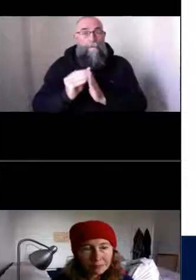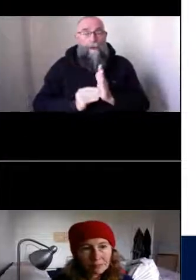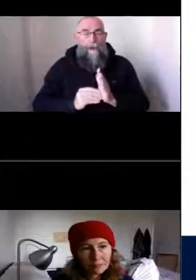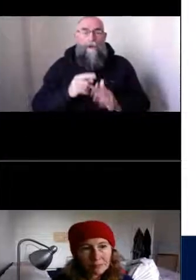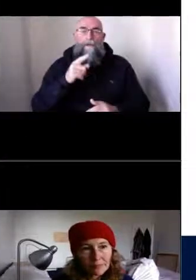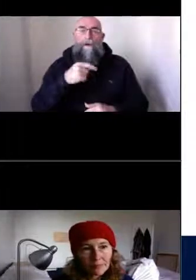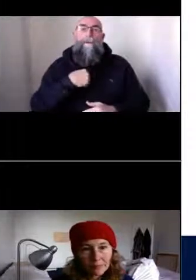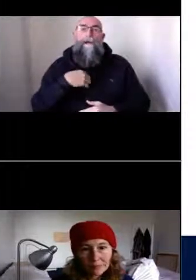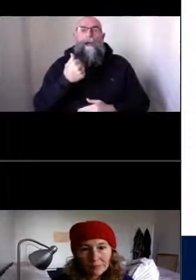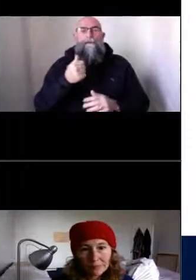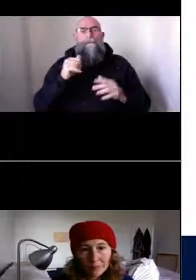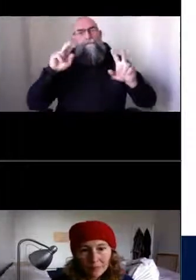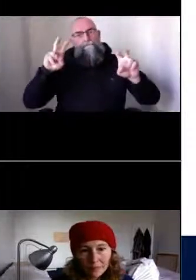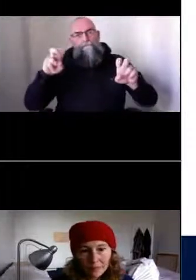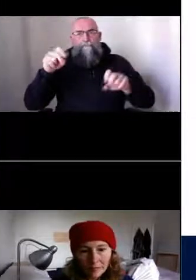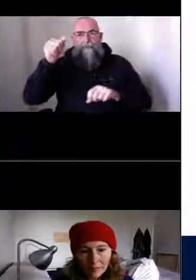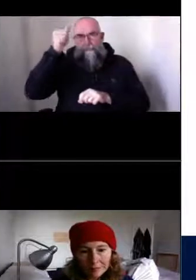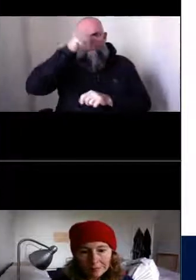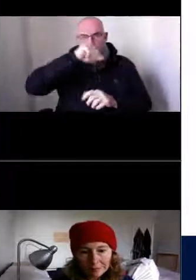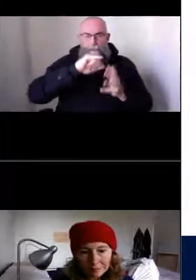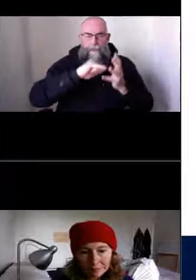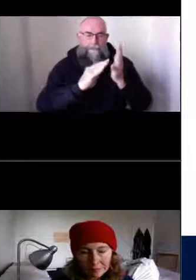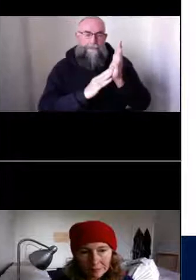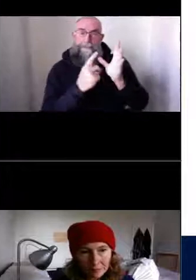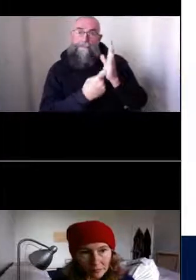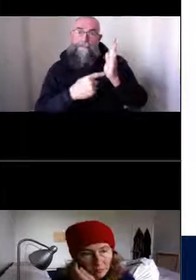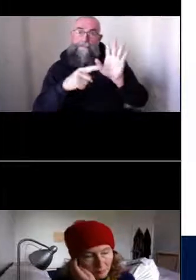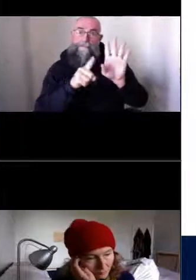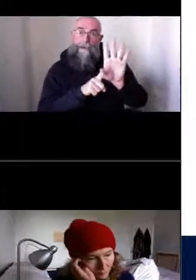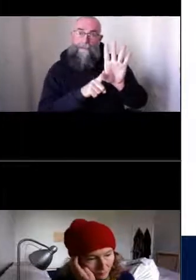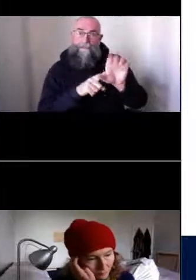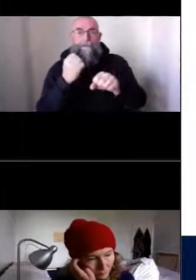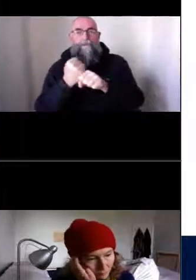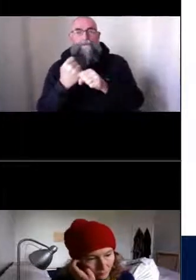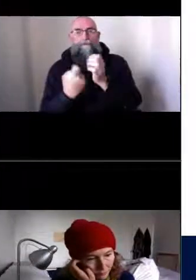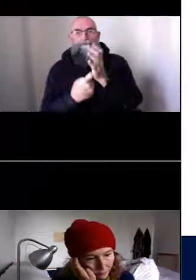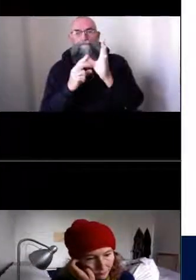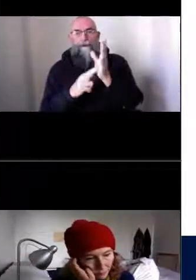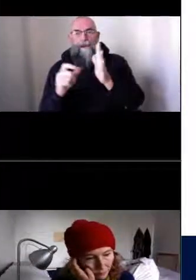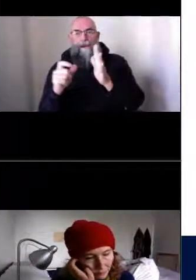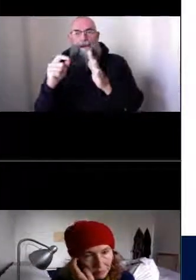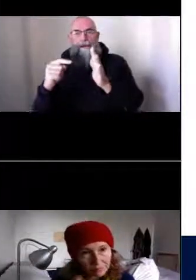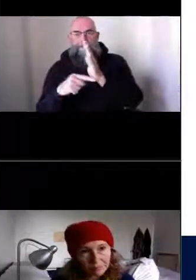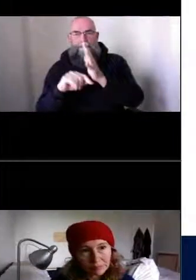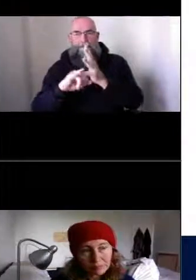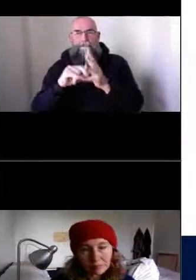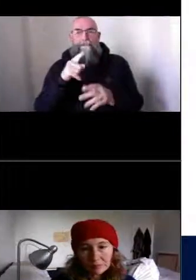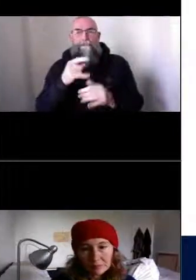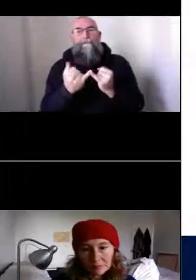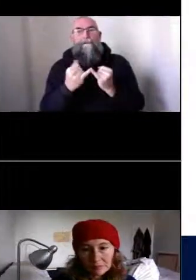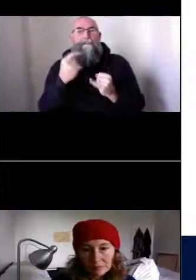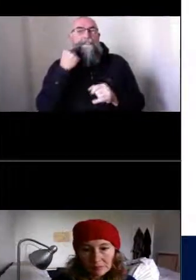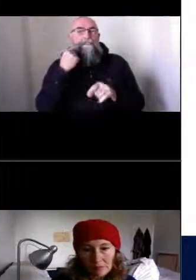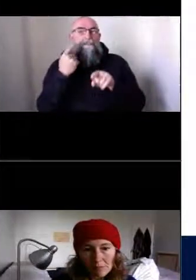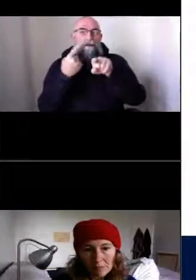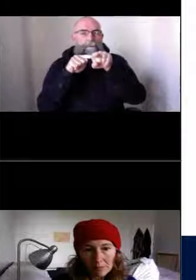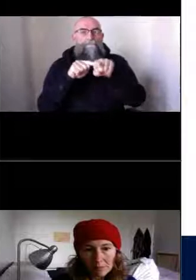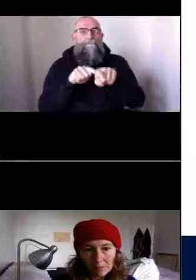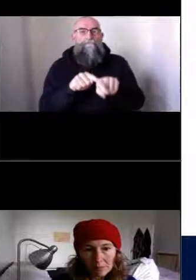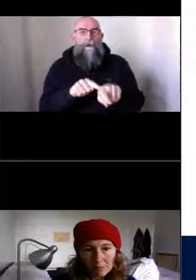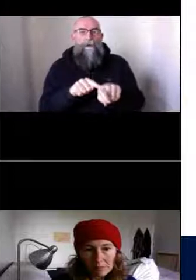grants administration platform. And it's pretty straightforward, and that's where you'll find the application in order to